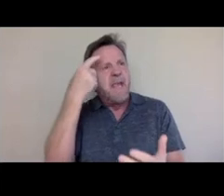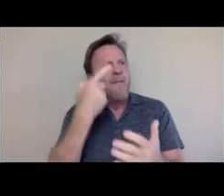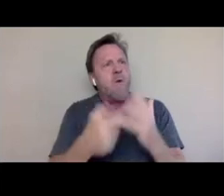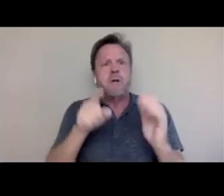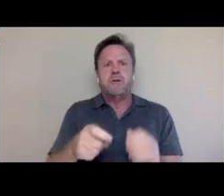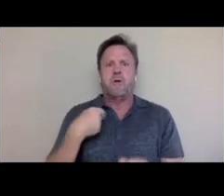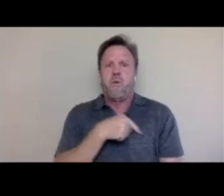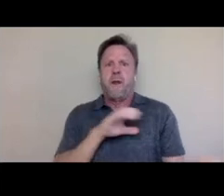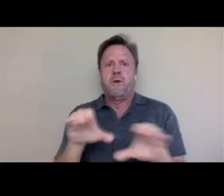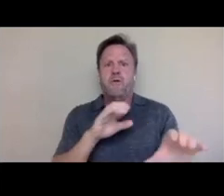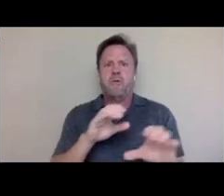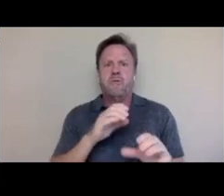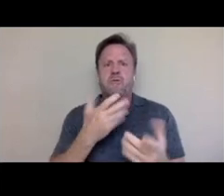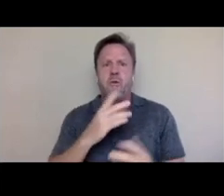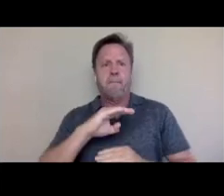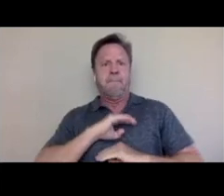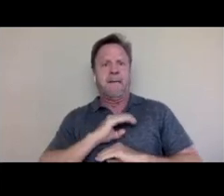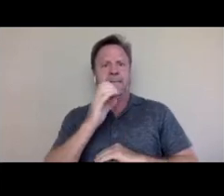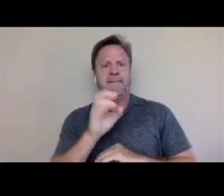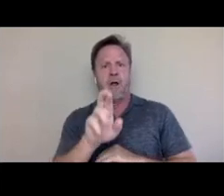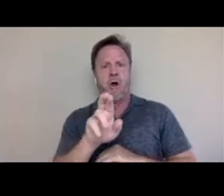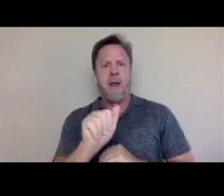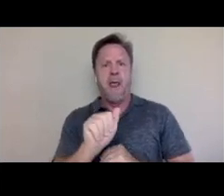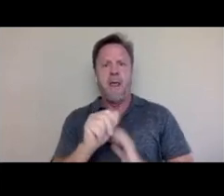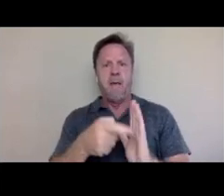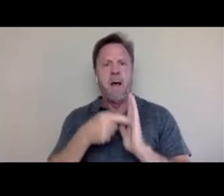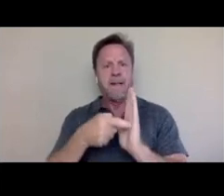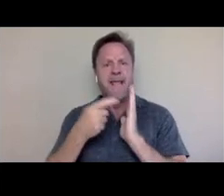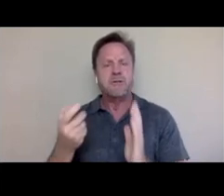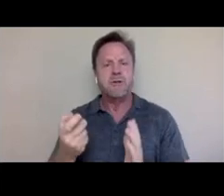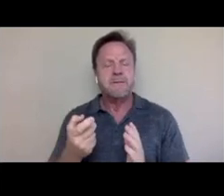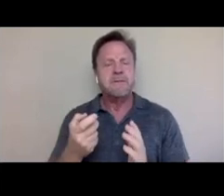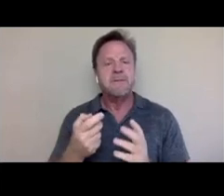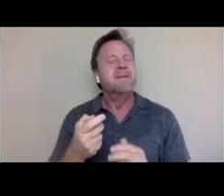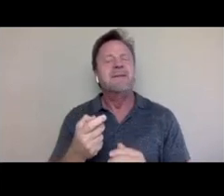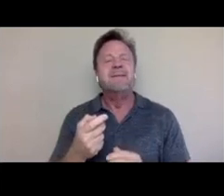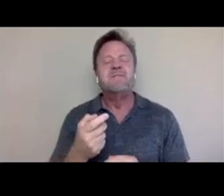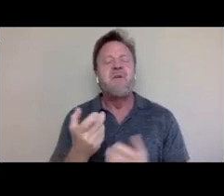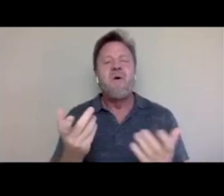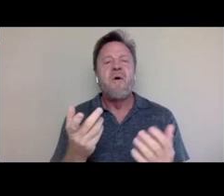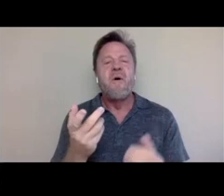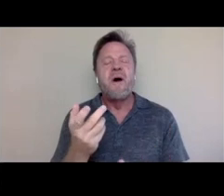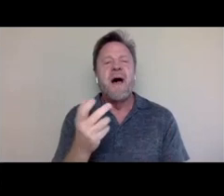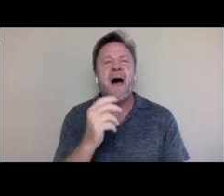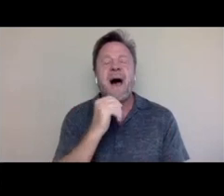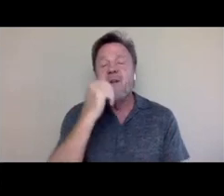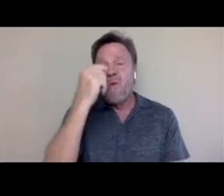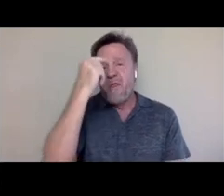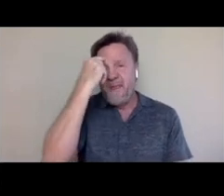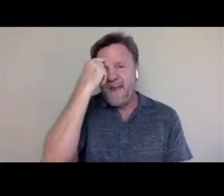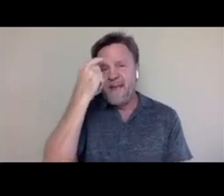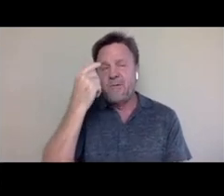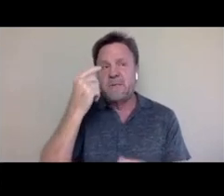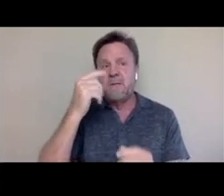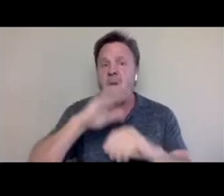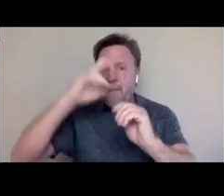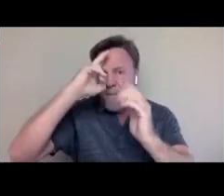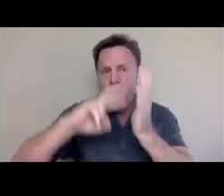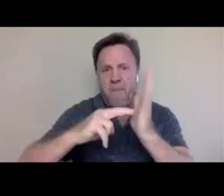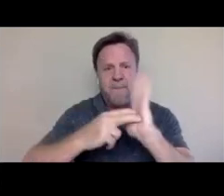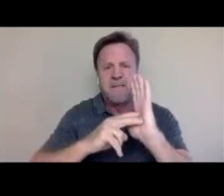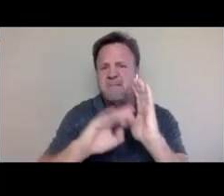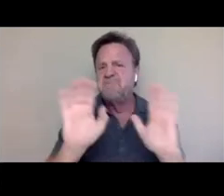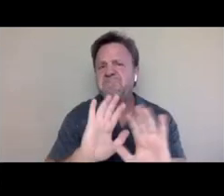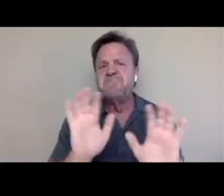to meet CRA obligations? And so I don't think by any means it was intentional. It